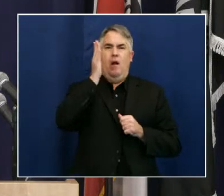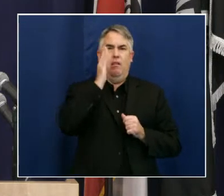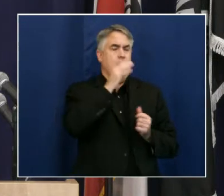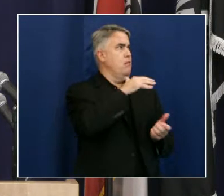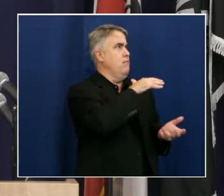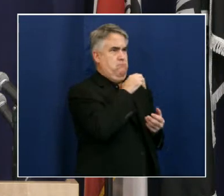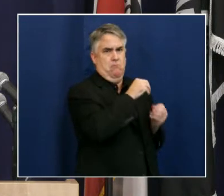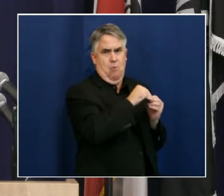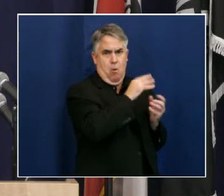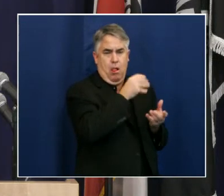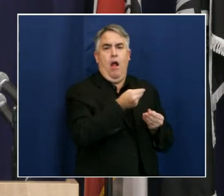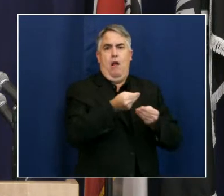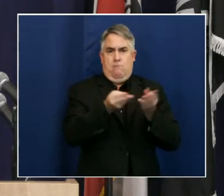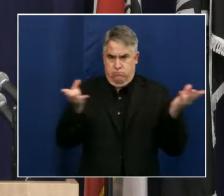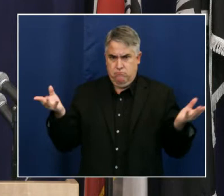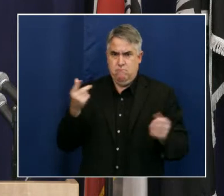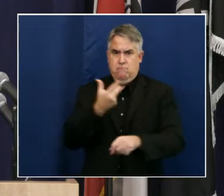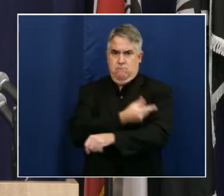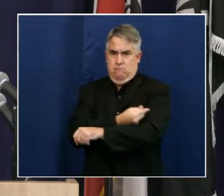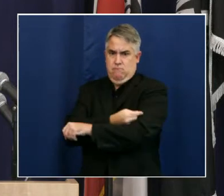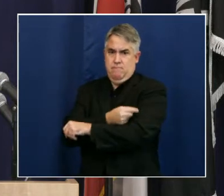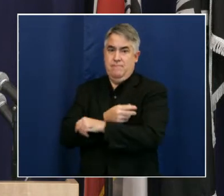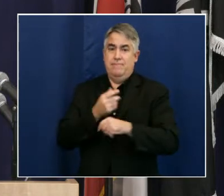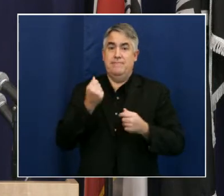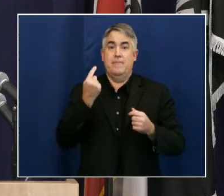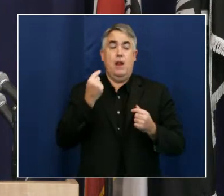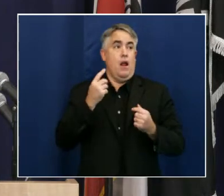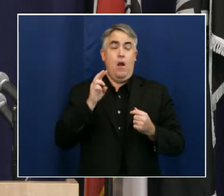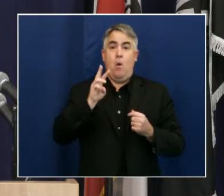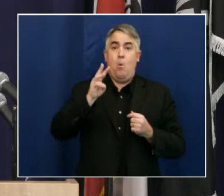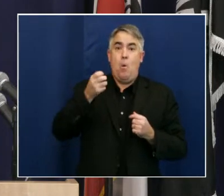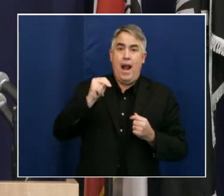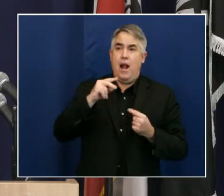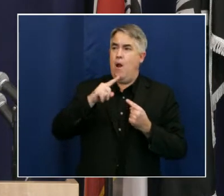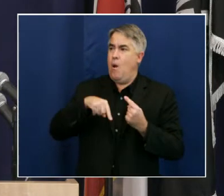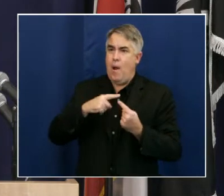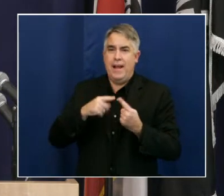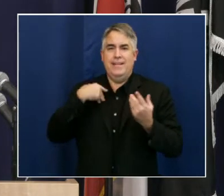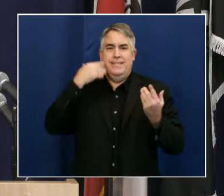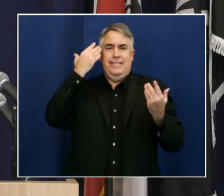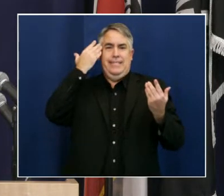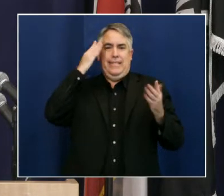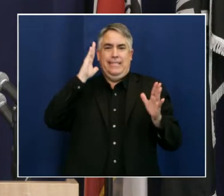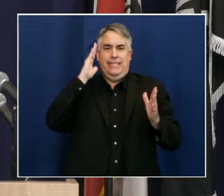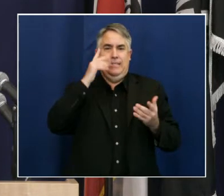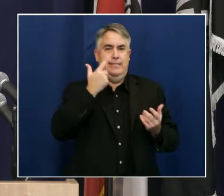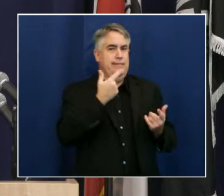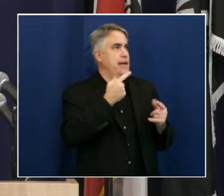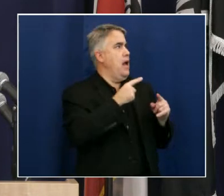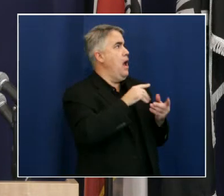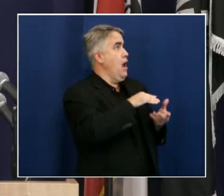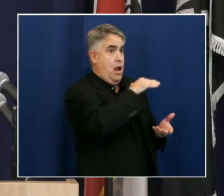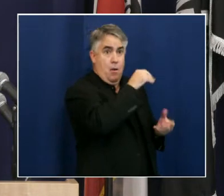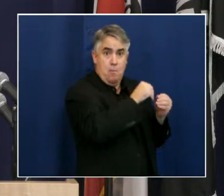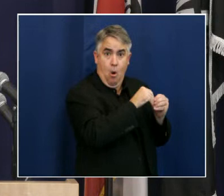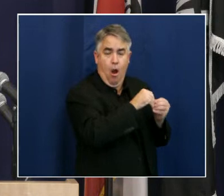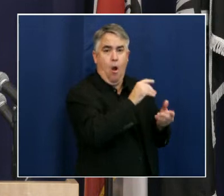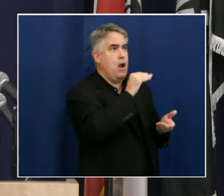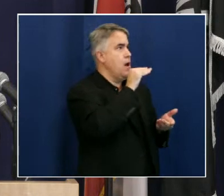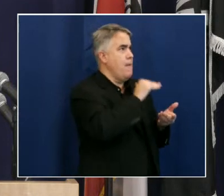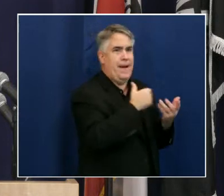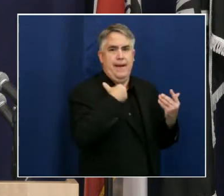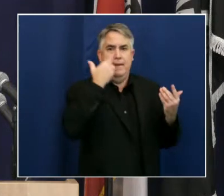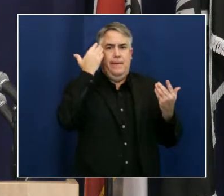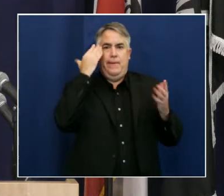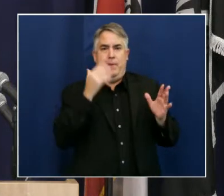soon, but we don't know when, and we don't know how many, we don't know which ones. And so out of that uncertainty,